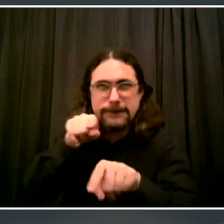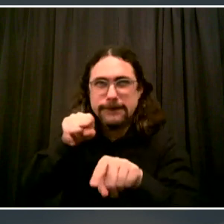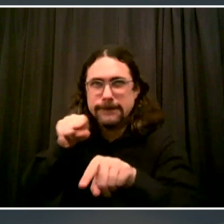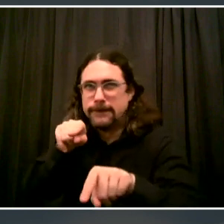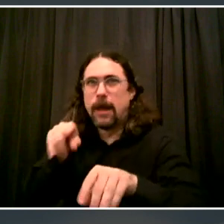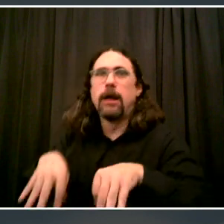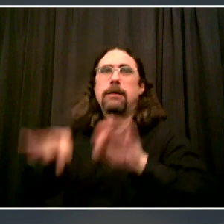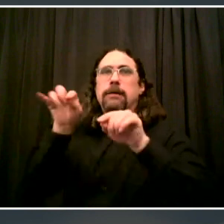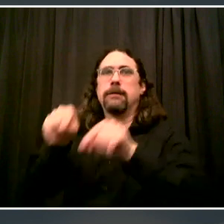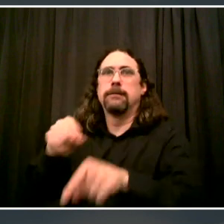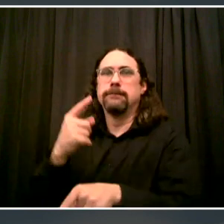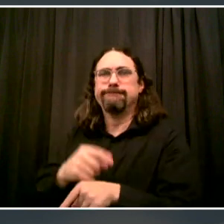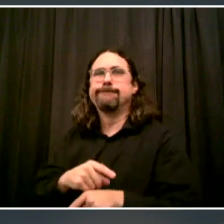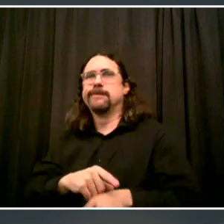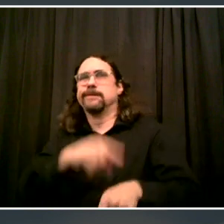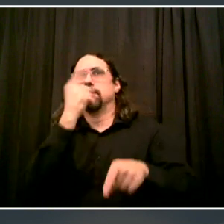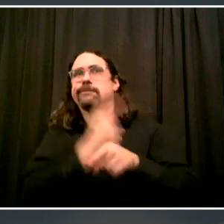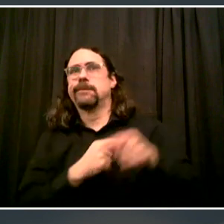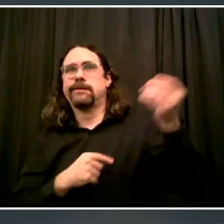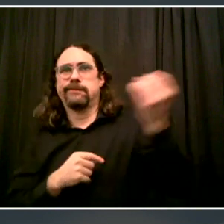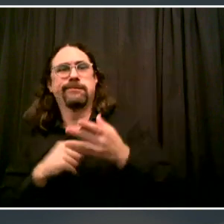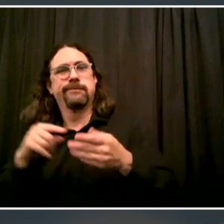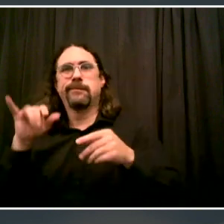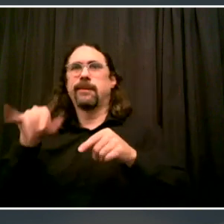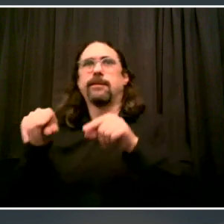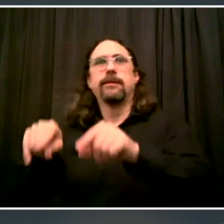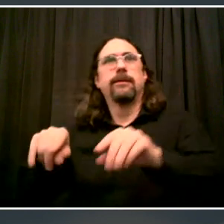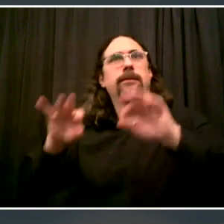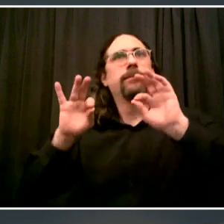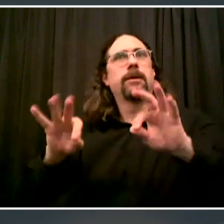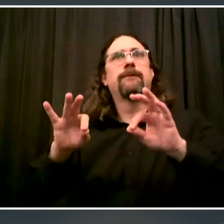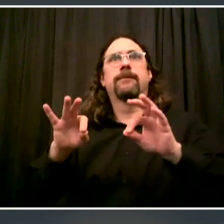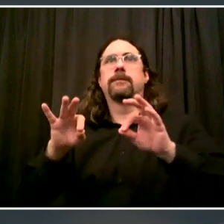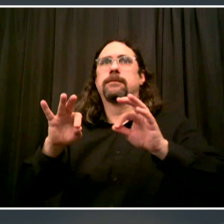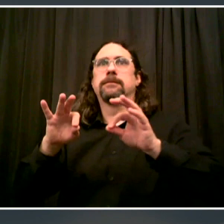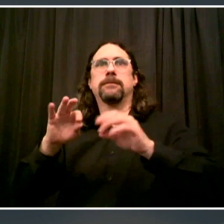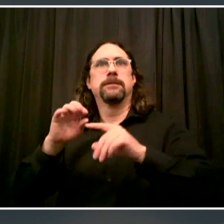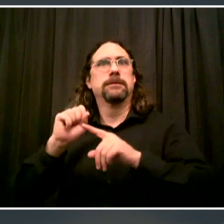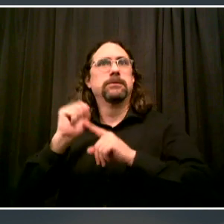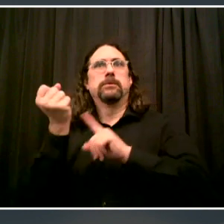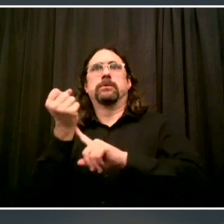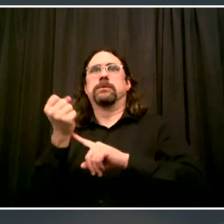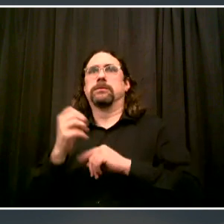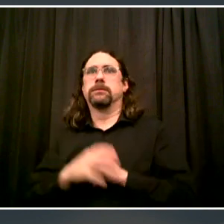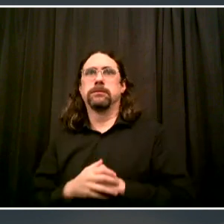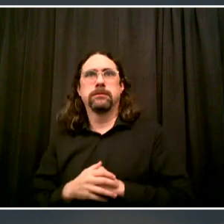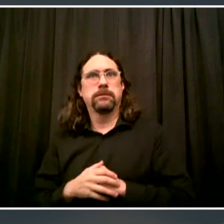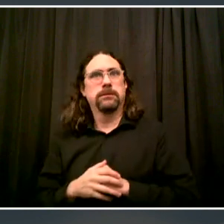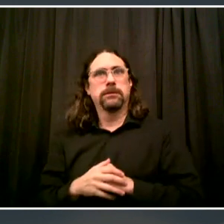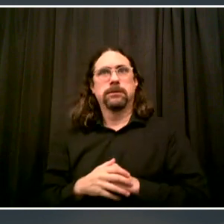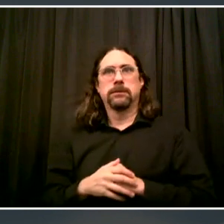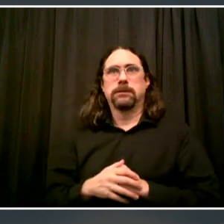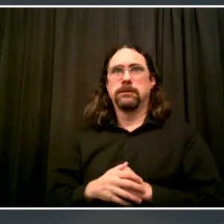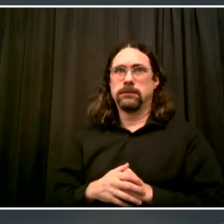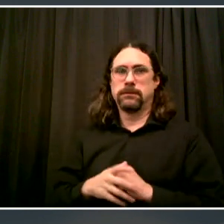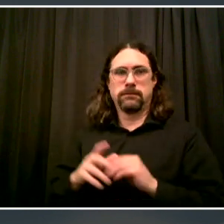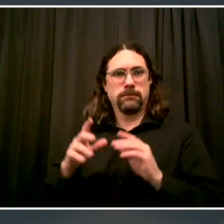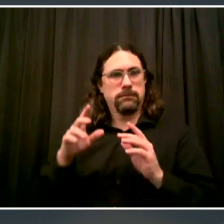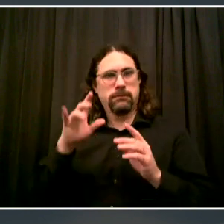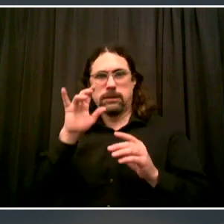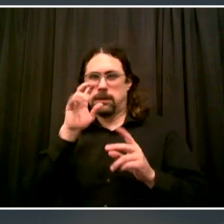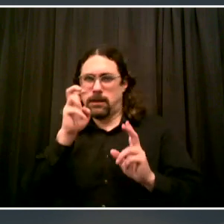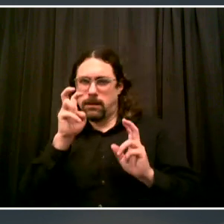about tearing down society. We had a firearm recovered, gasoline